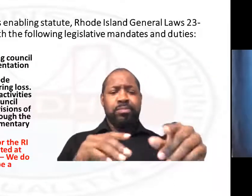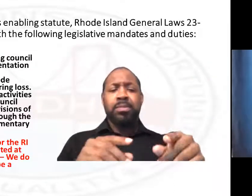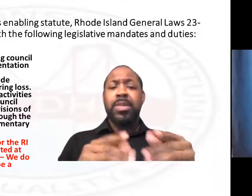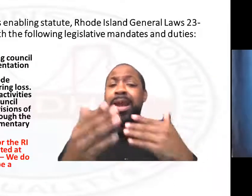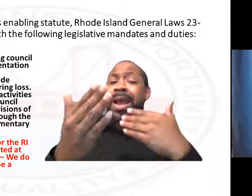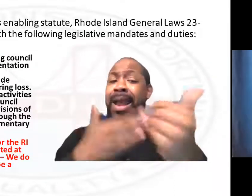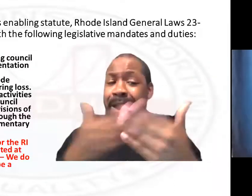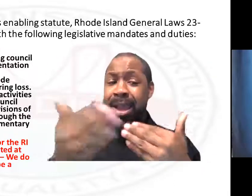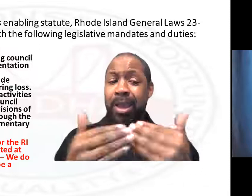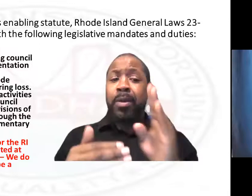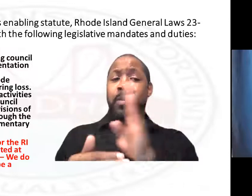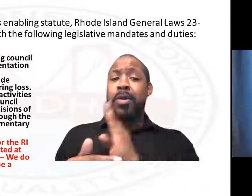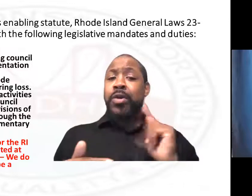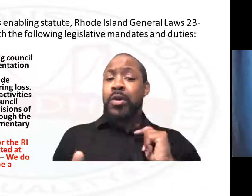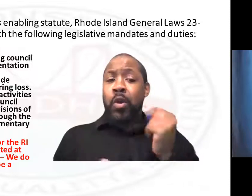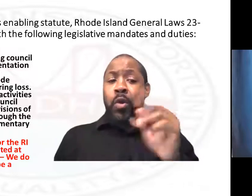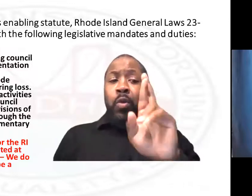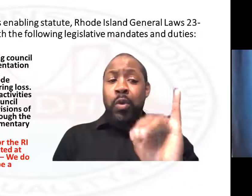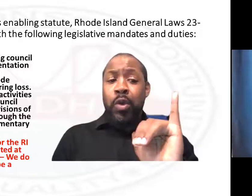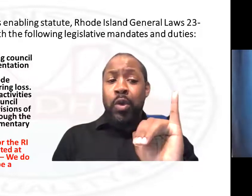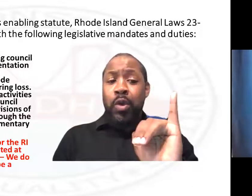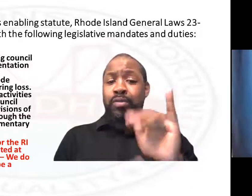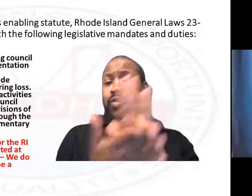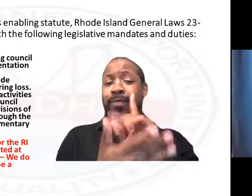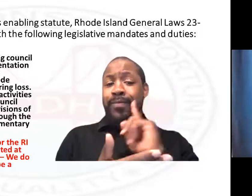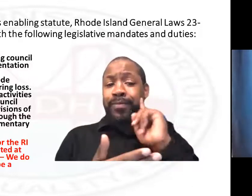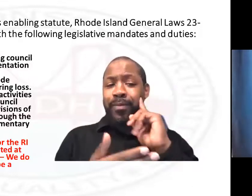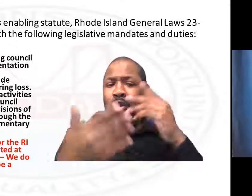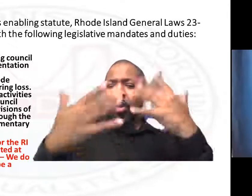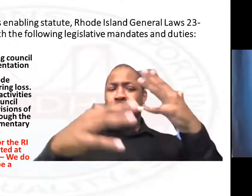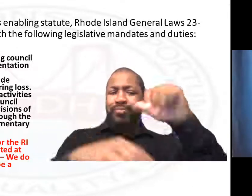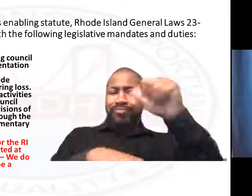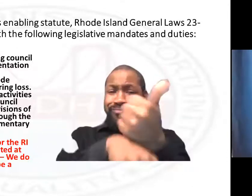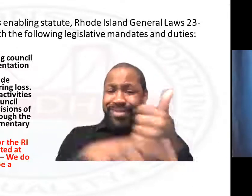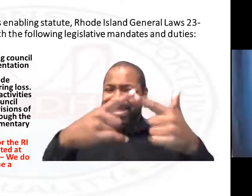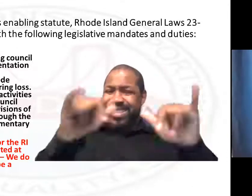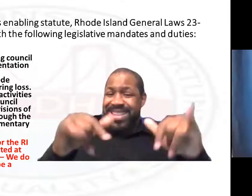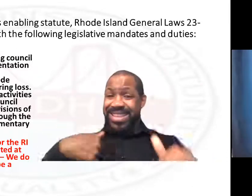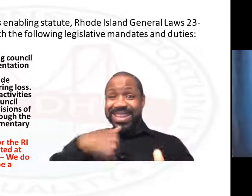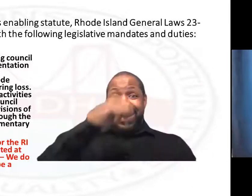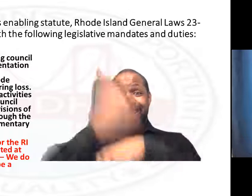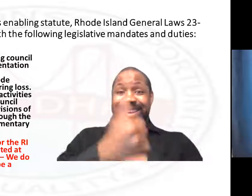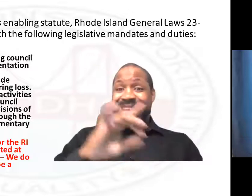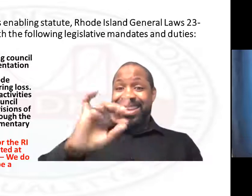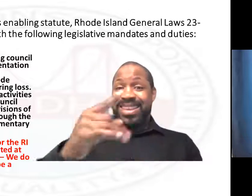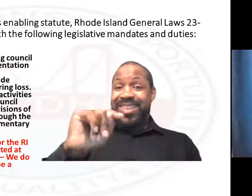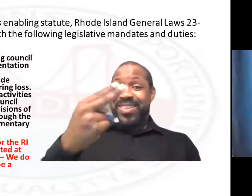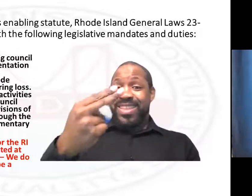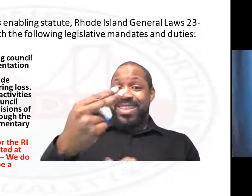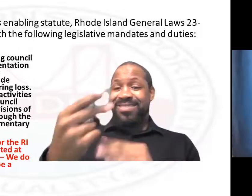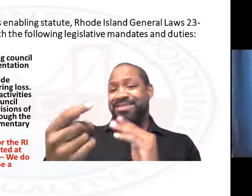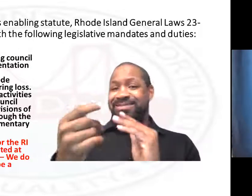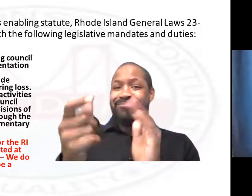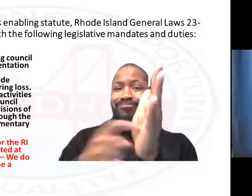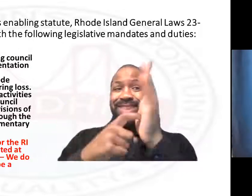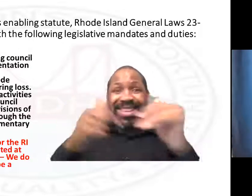see here in red, it says, however, the Board of Trustees for the Rhode Island School for the Deaf was implemented at the